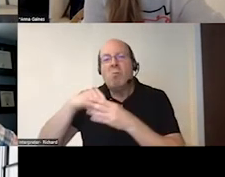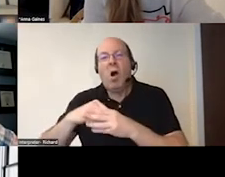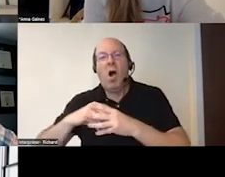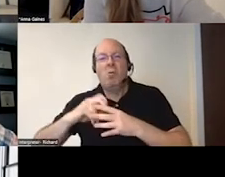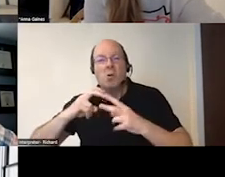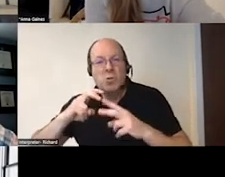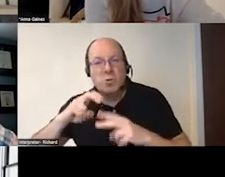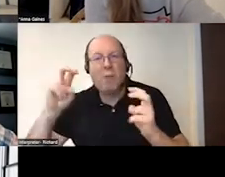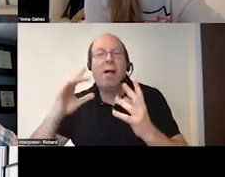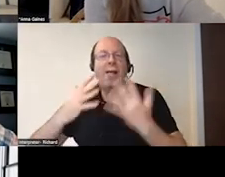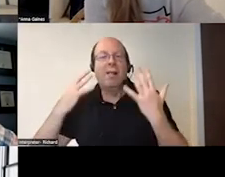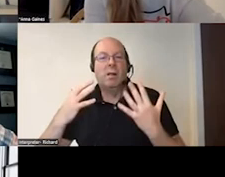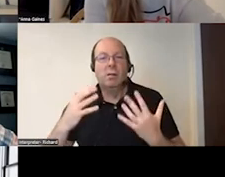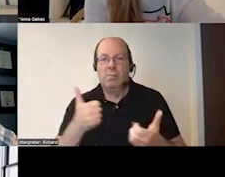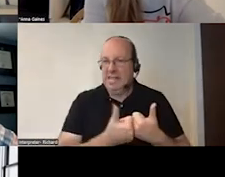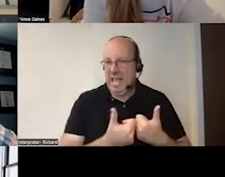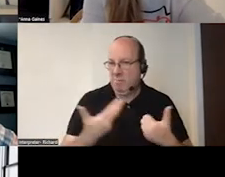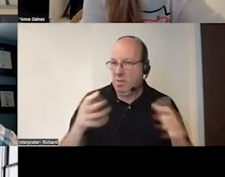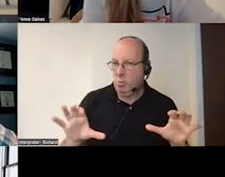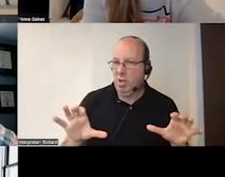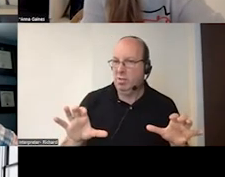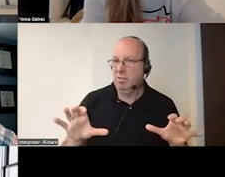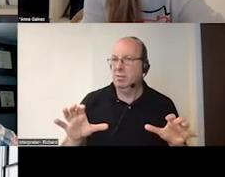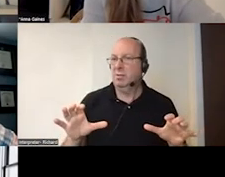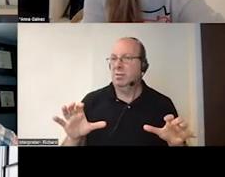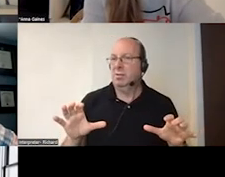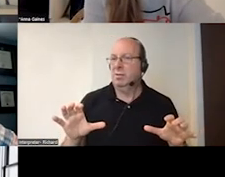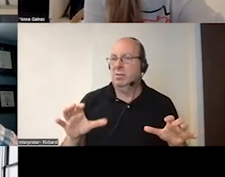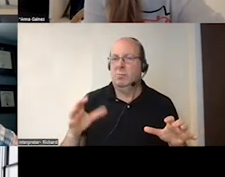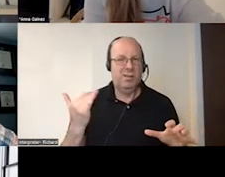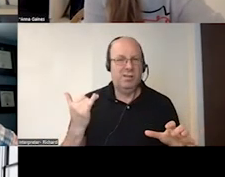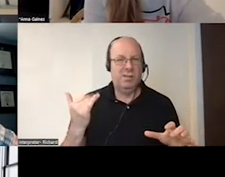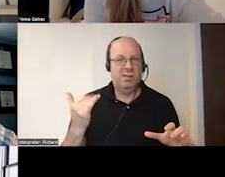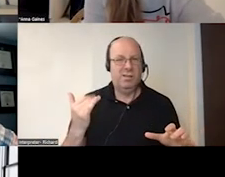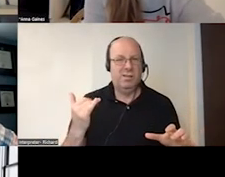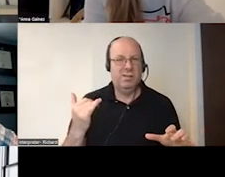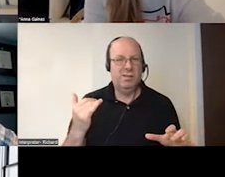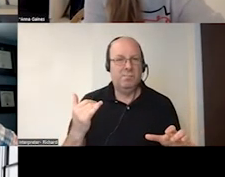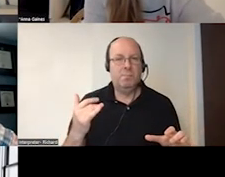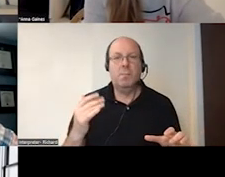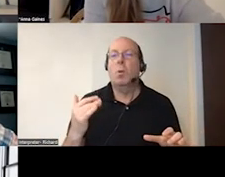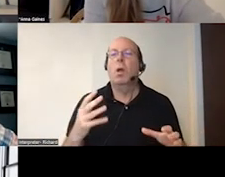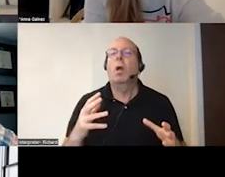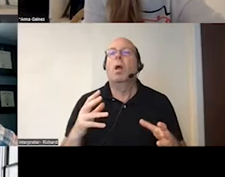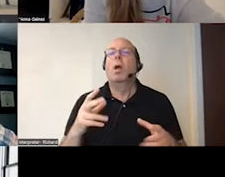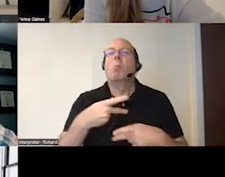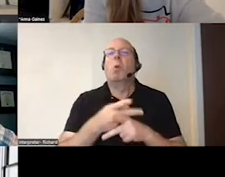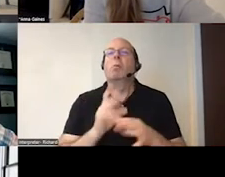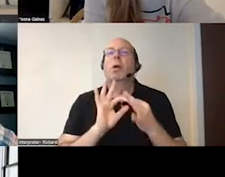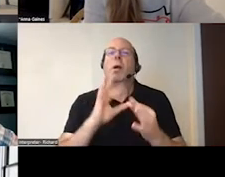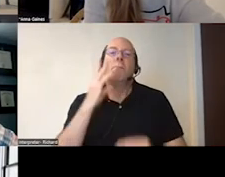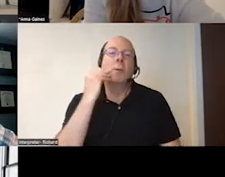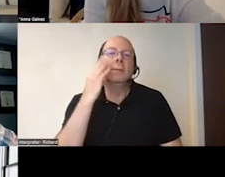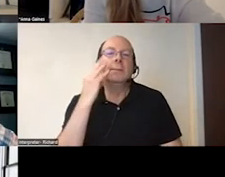And so why wouldn't they want it? And I think that one of the things that we found was that our product is experiential. And all of